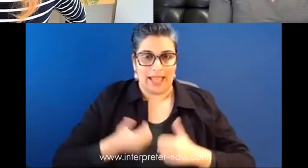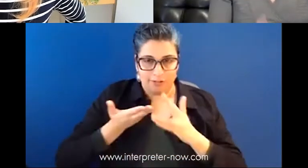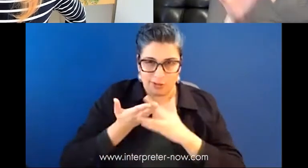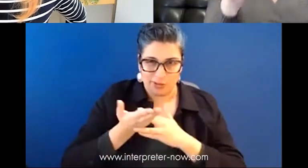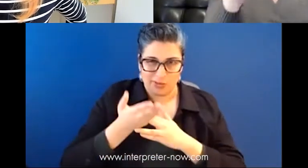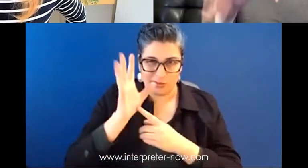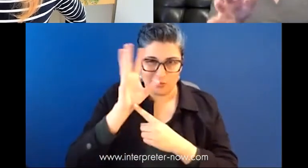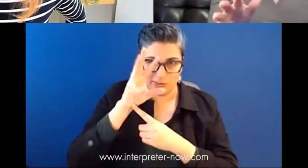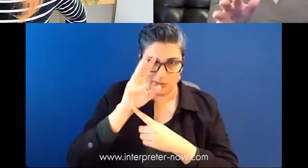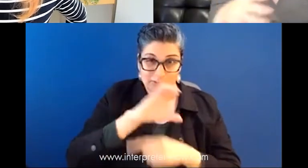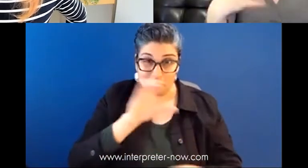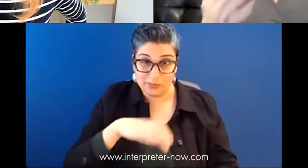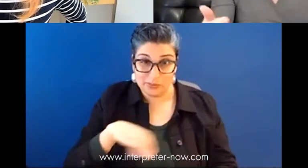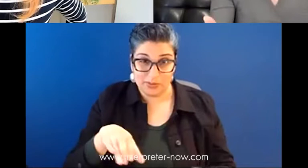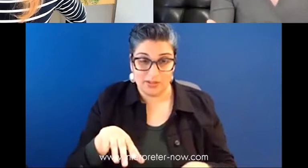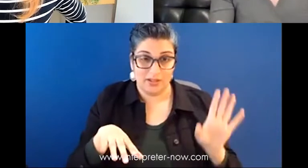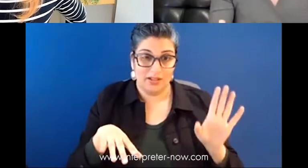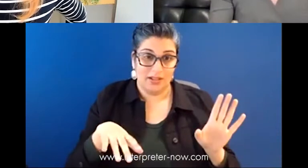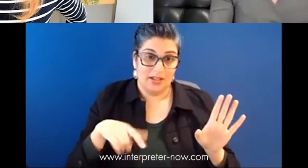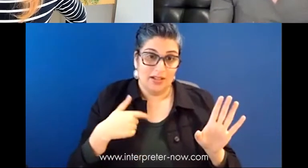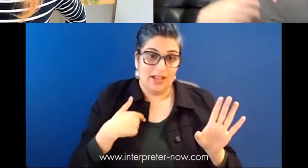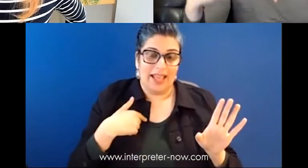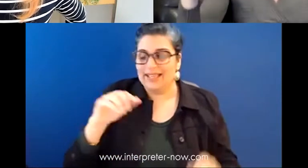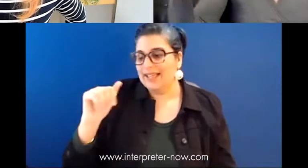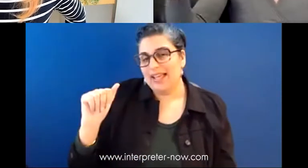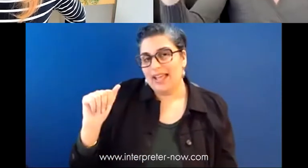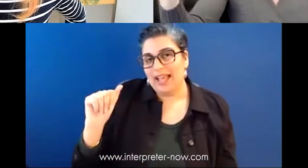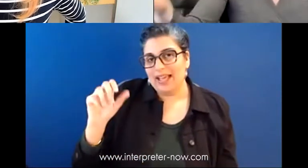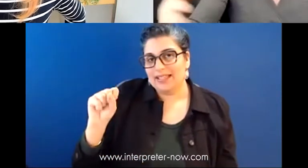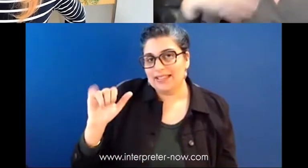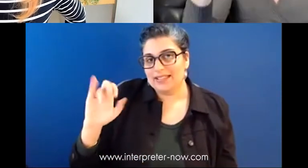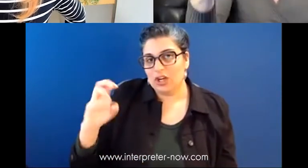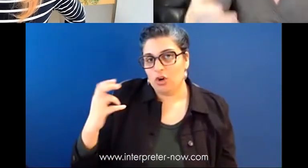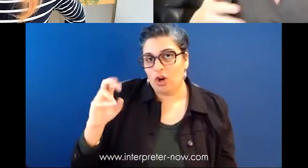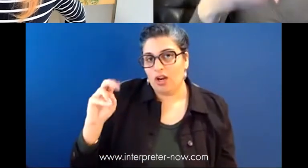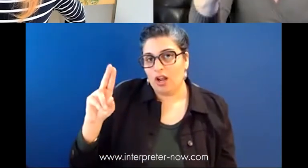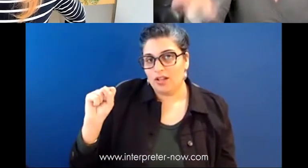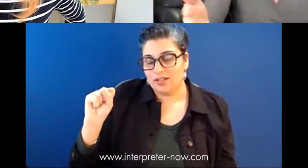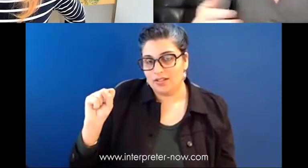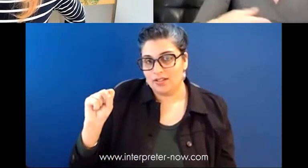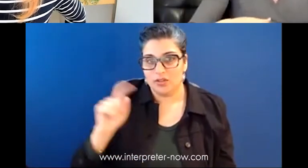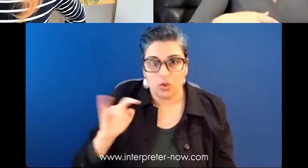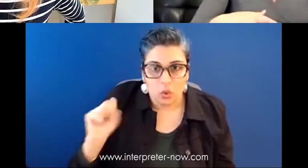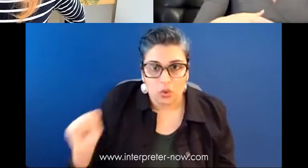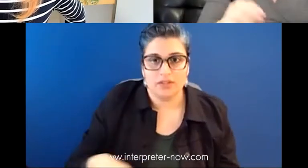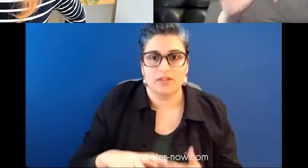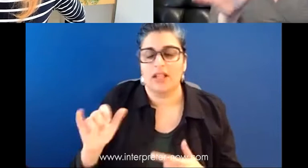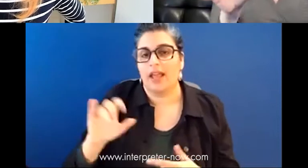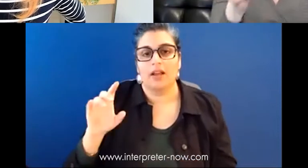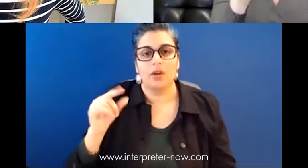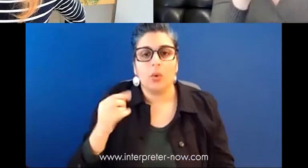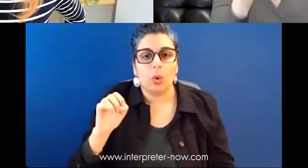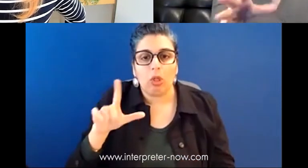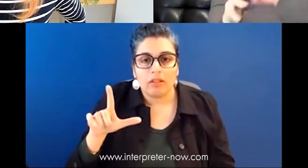I'm a big believer in asynchronous tools, Google Docs, wikis, there's something called Notion,